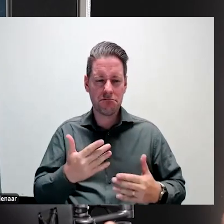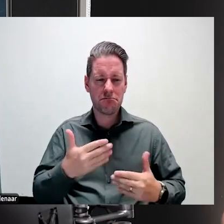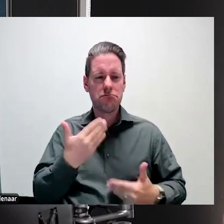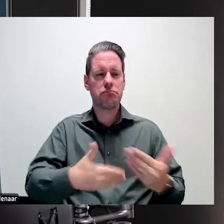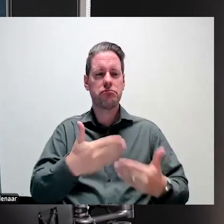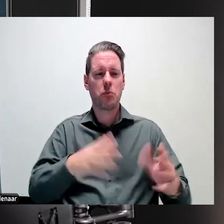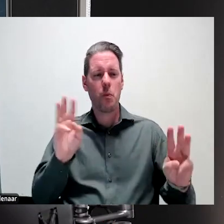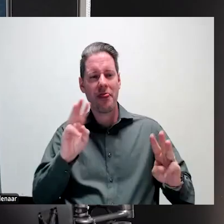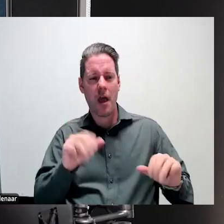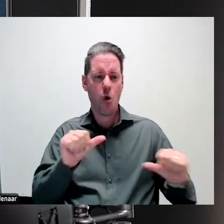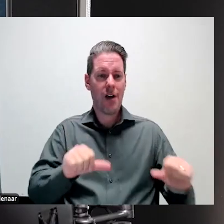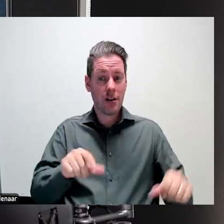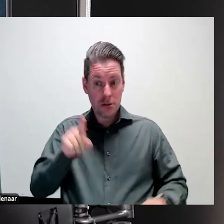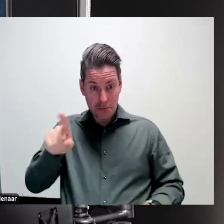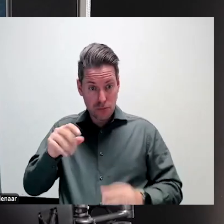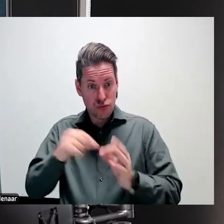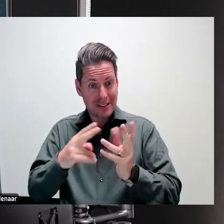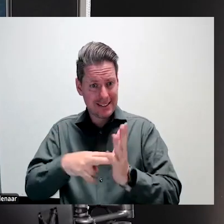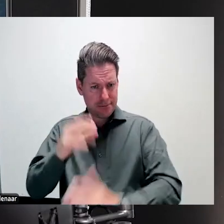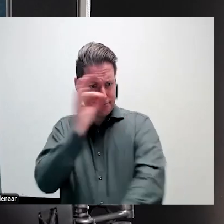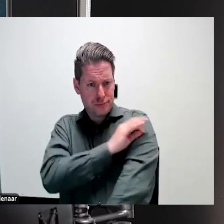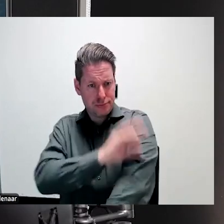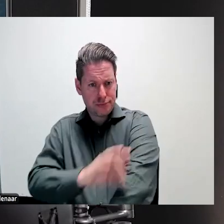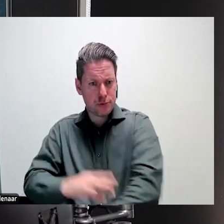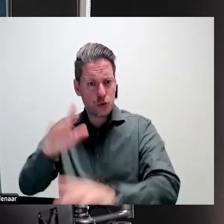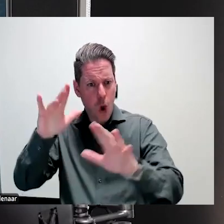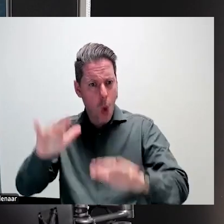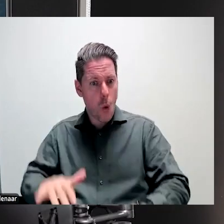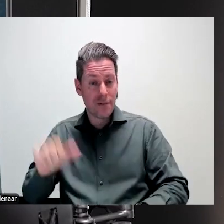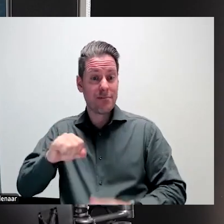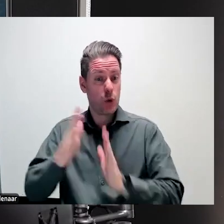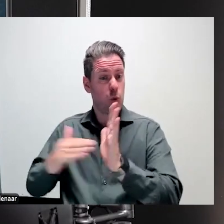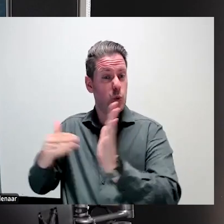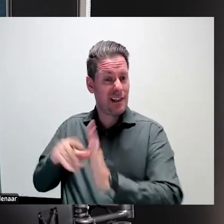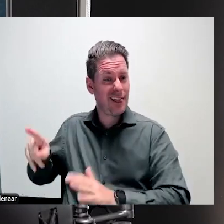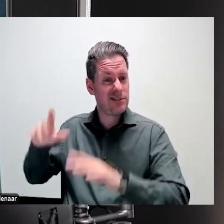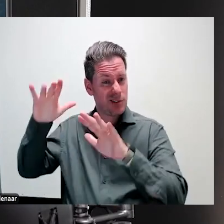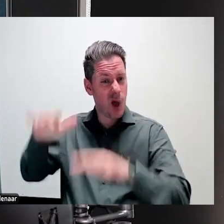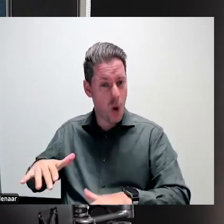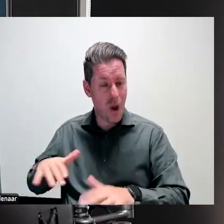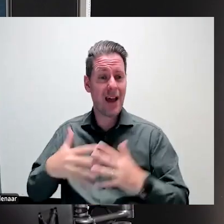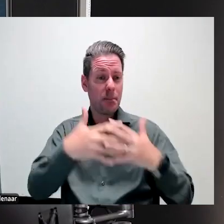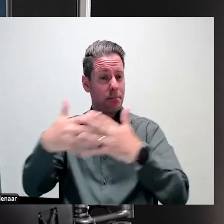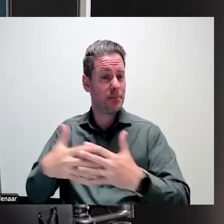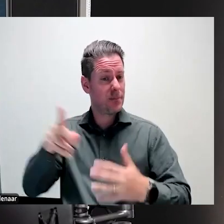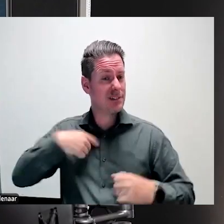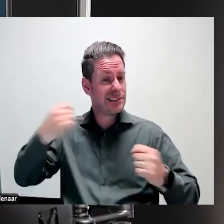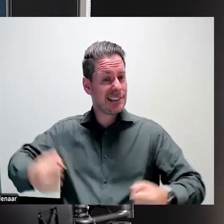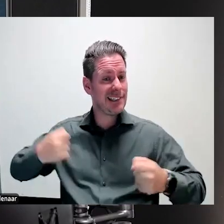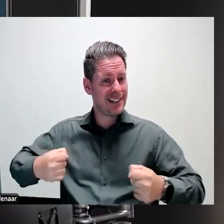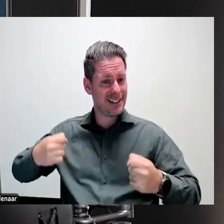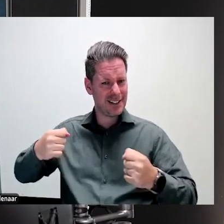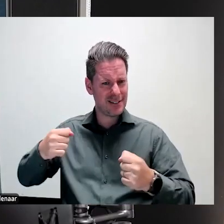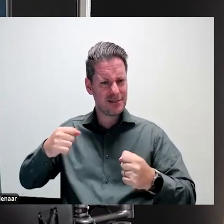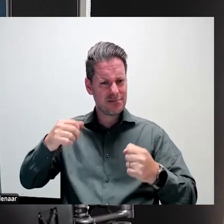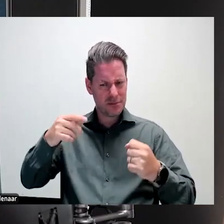Nice and cool. Brendan, have you felt snow? Yes, I have. In New Zealand, and also went snow skiing in the United States. Oh. Tell